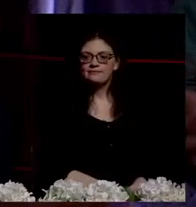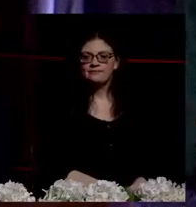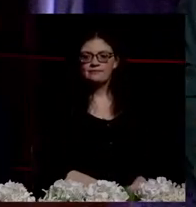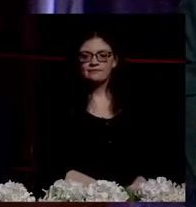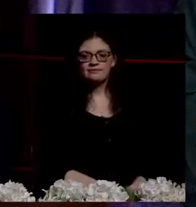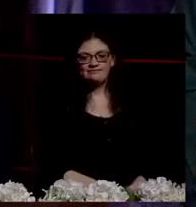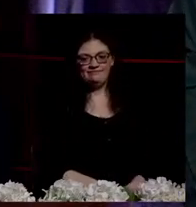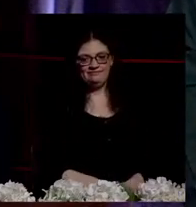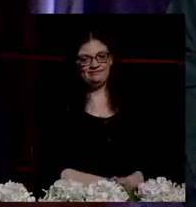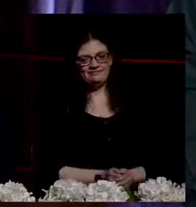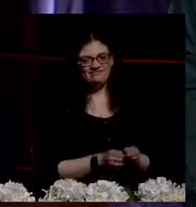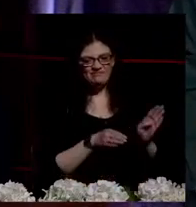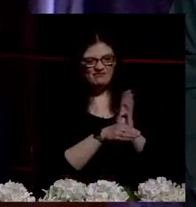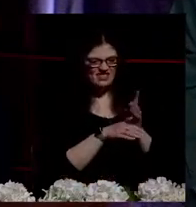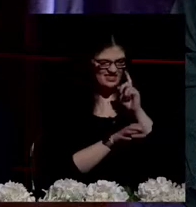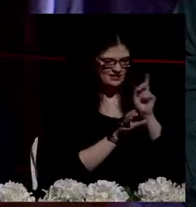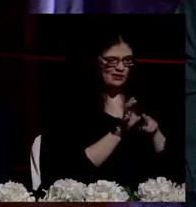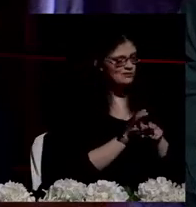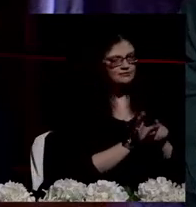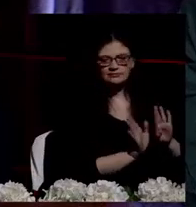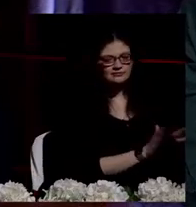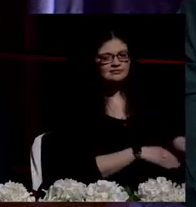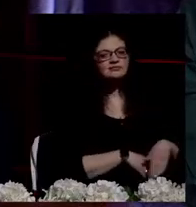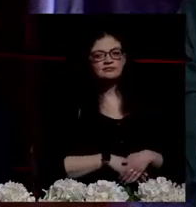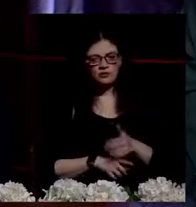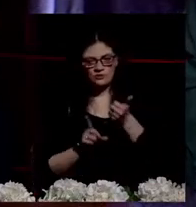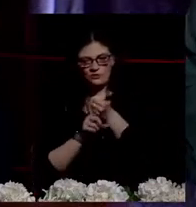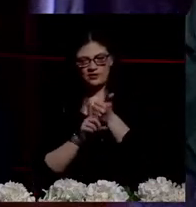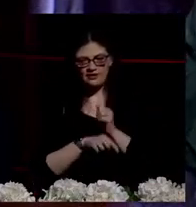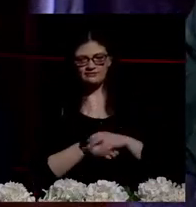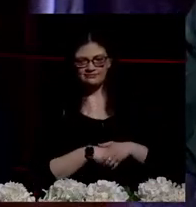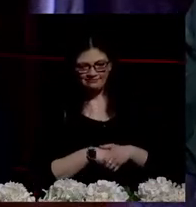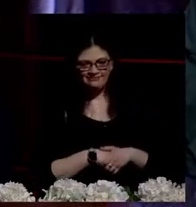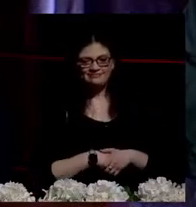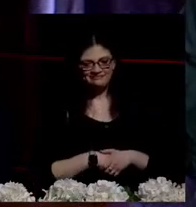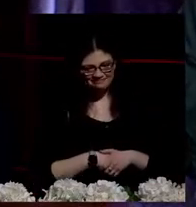business. No, really.